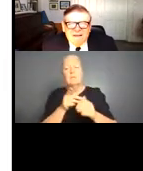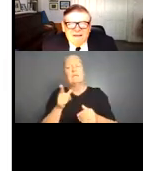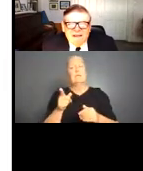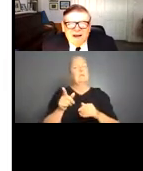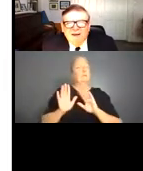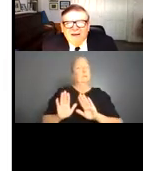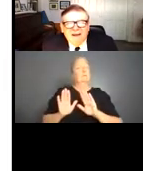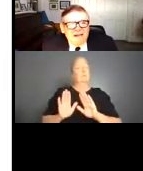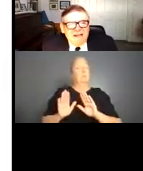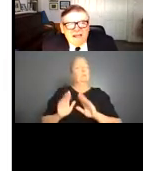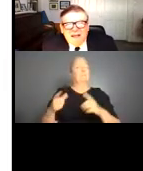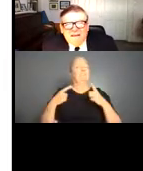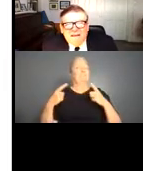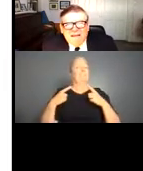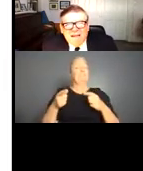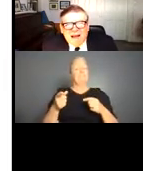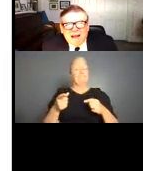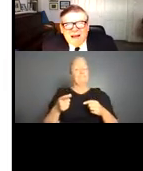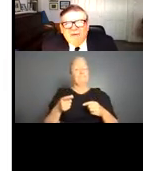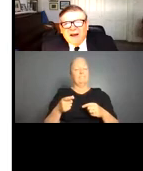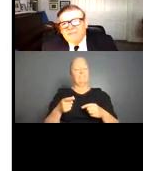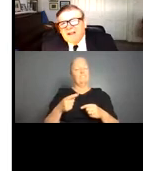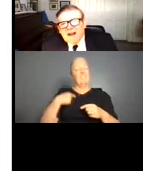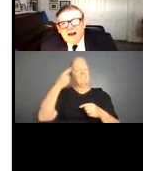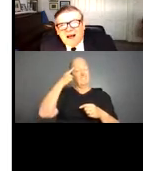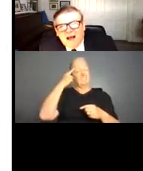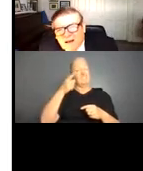actually, Richard, from the beginning, in fact. Oh, all